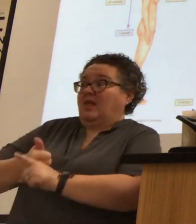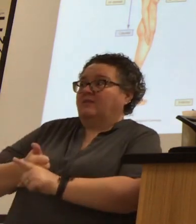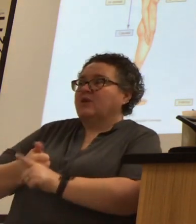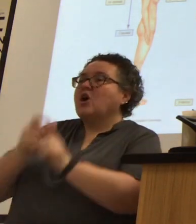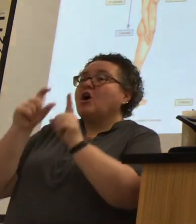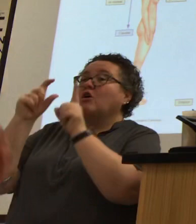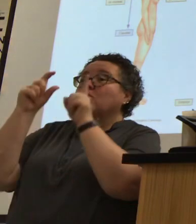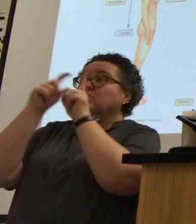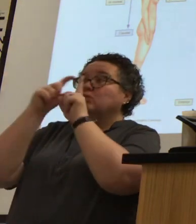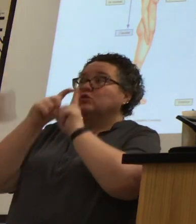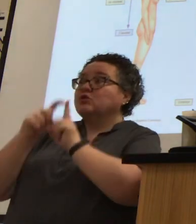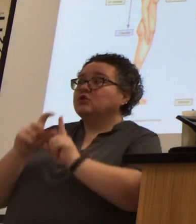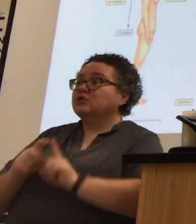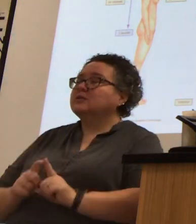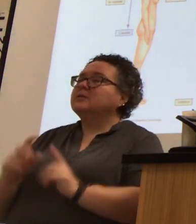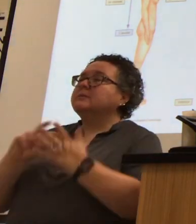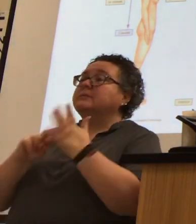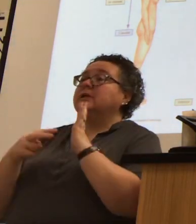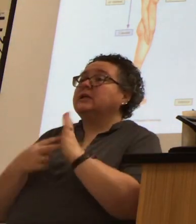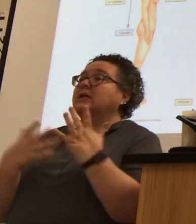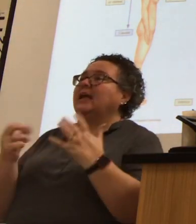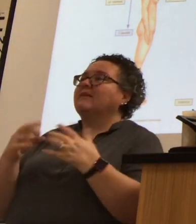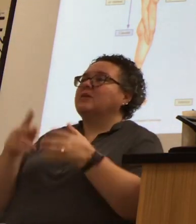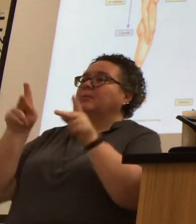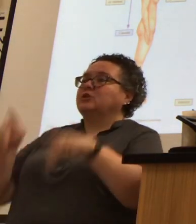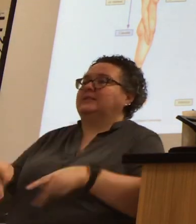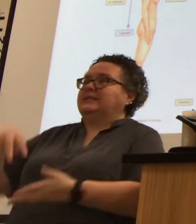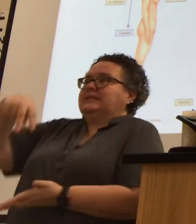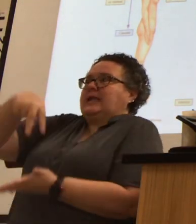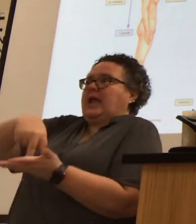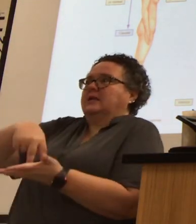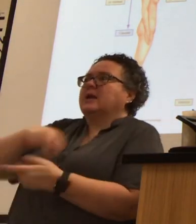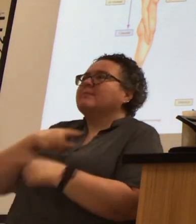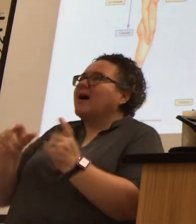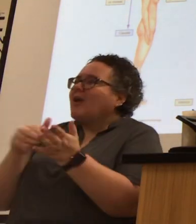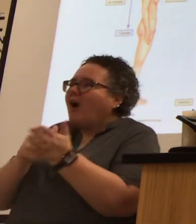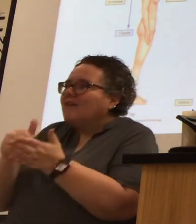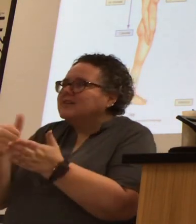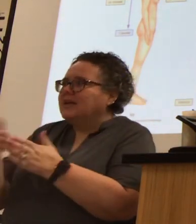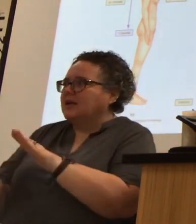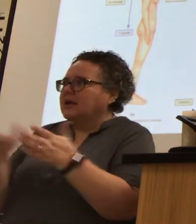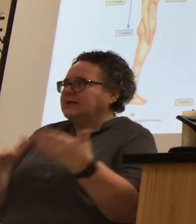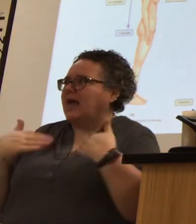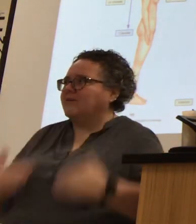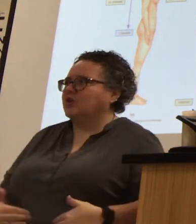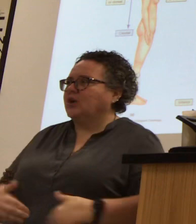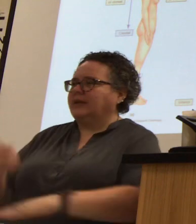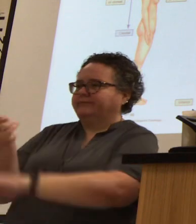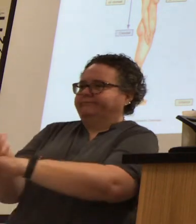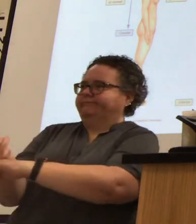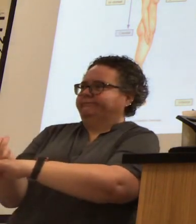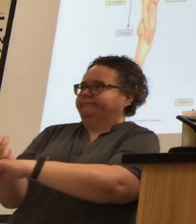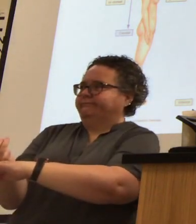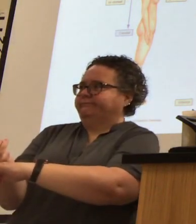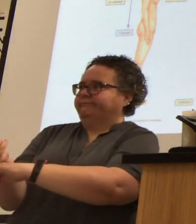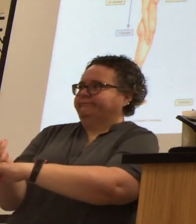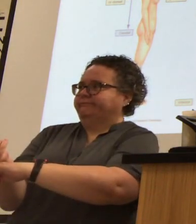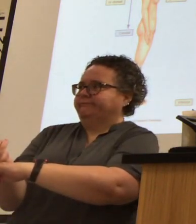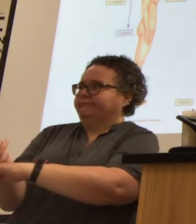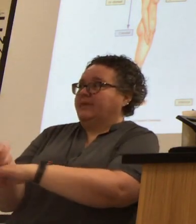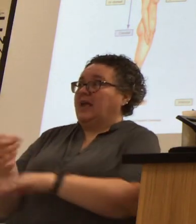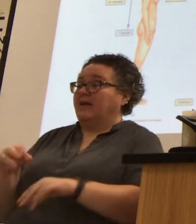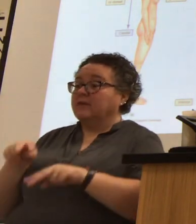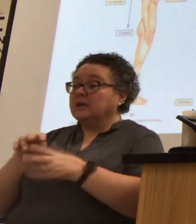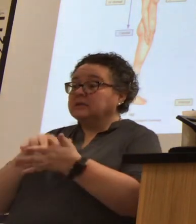are written over if the person is standing up. But a lot of times when you study a cadaver, the cadaver is lying on a gurney. If you're studying a